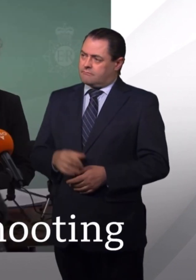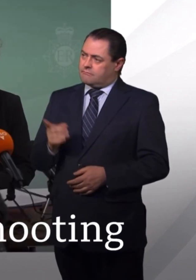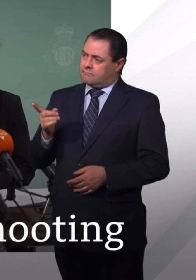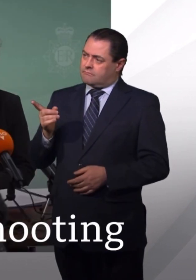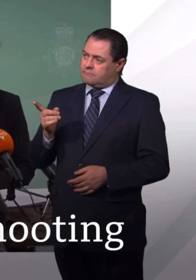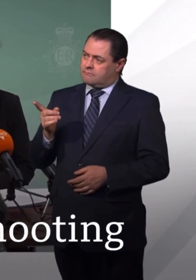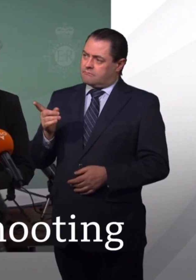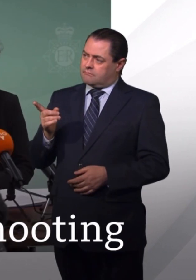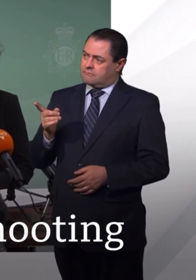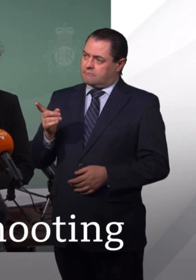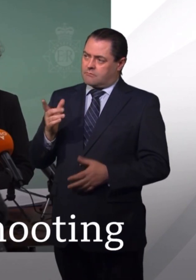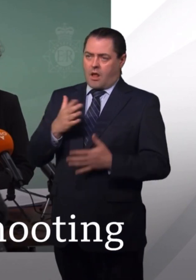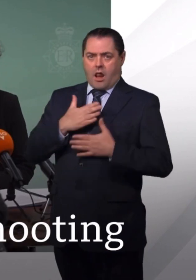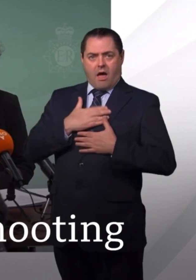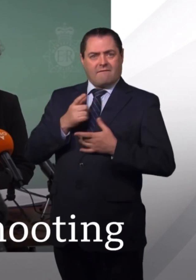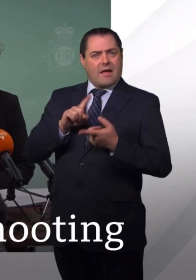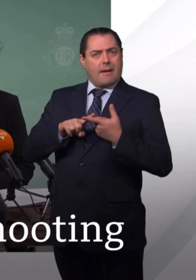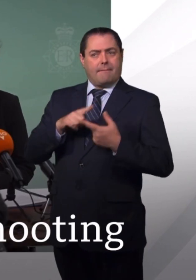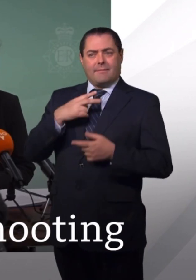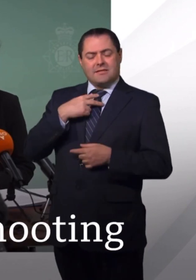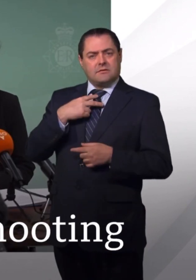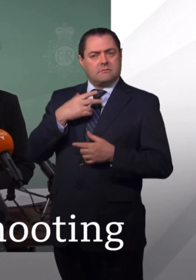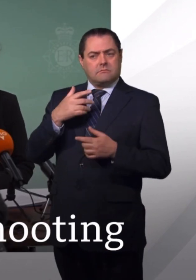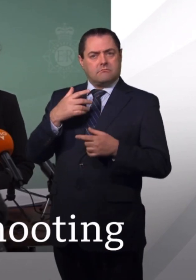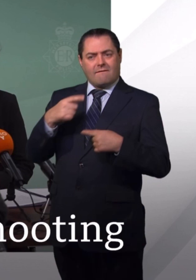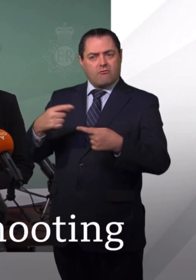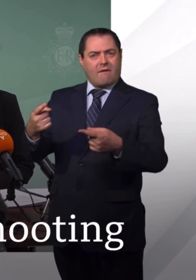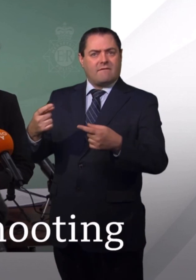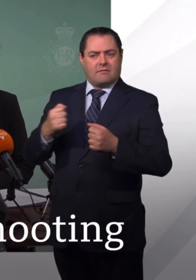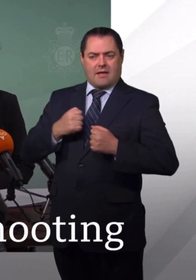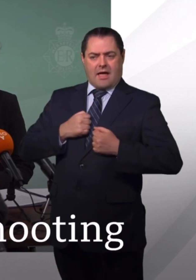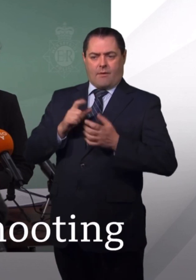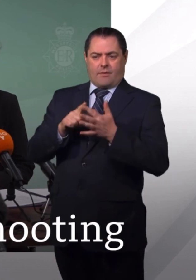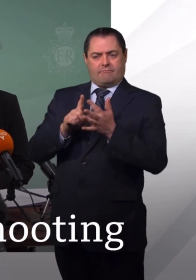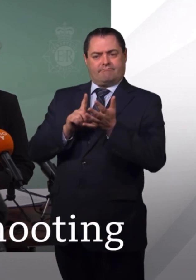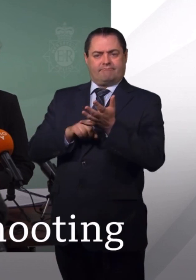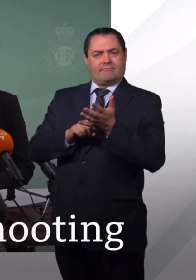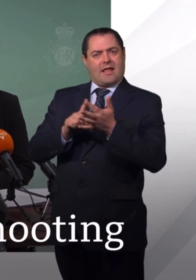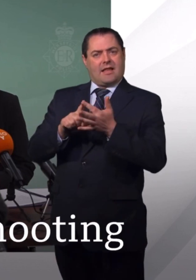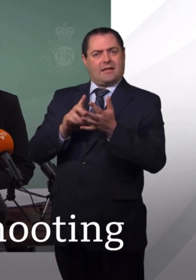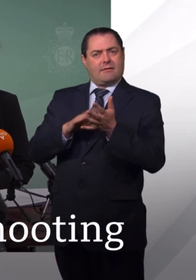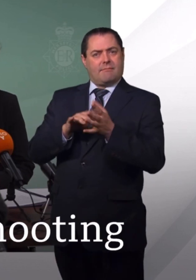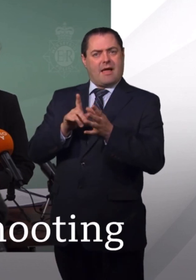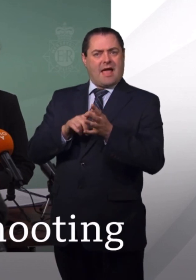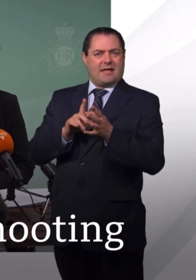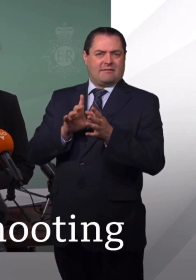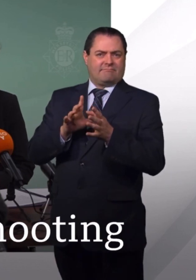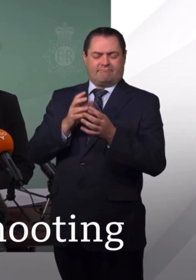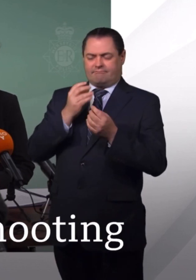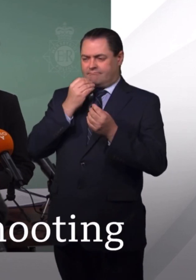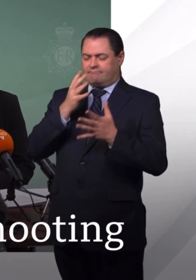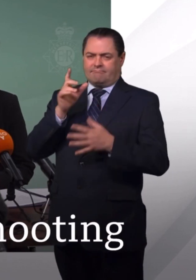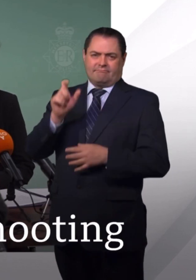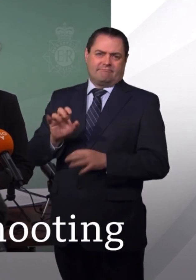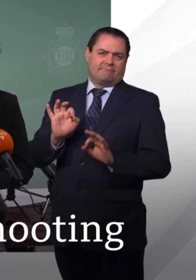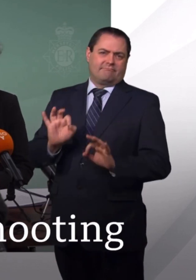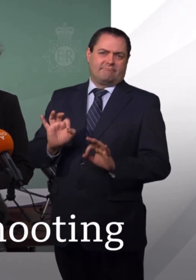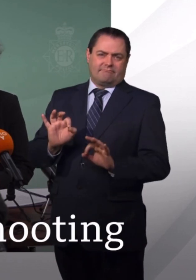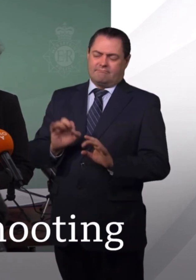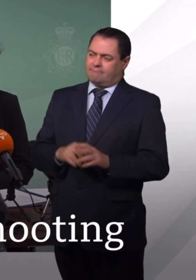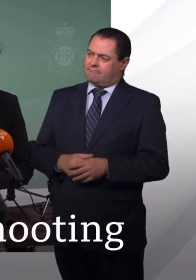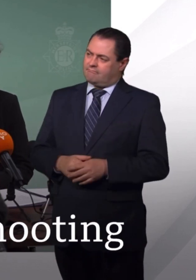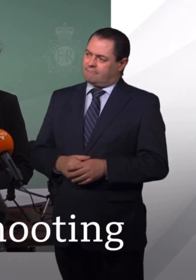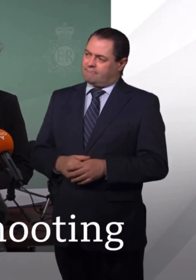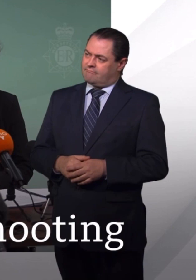We will love and miss her forever. Our Ellie Mae, the most beautiful and bright star out there, forever